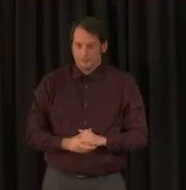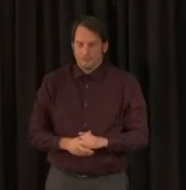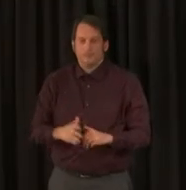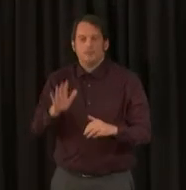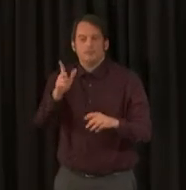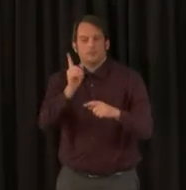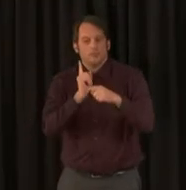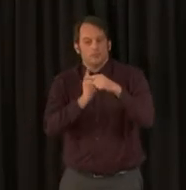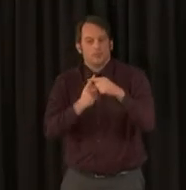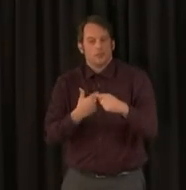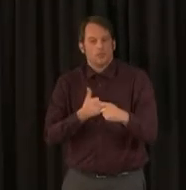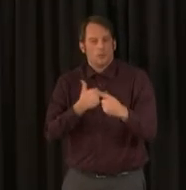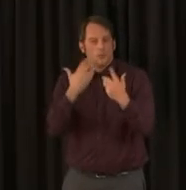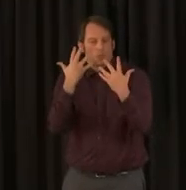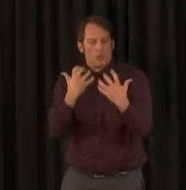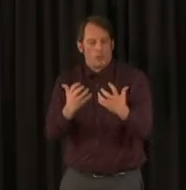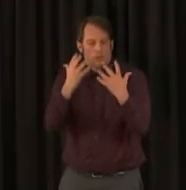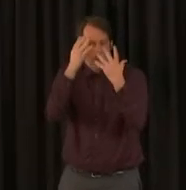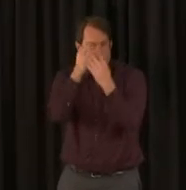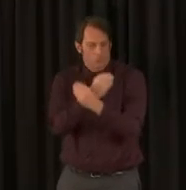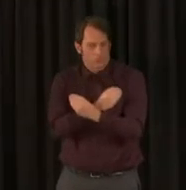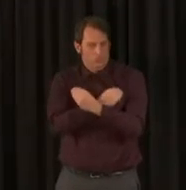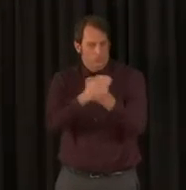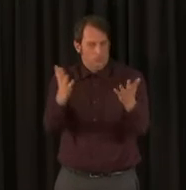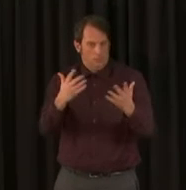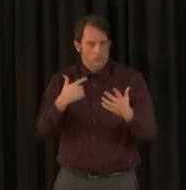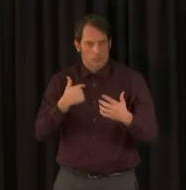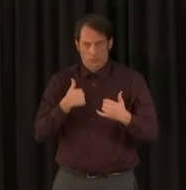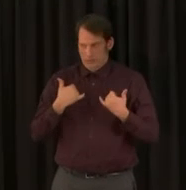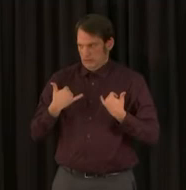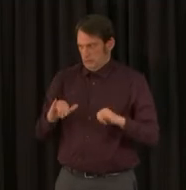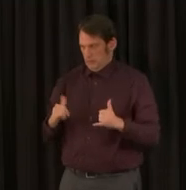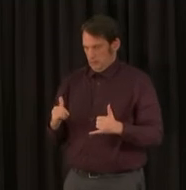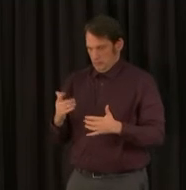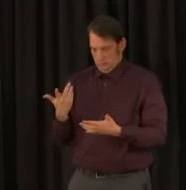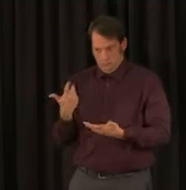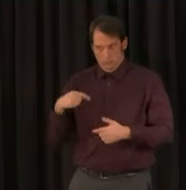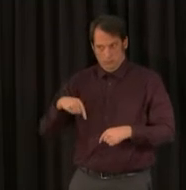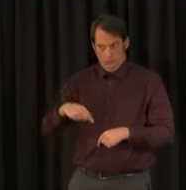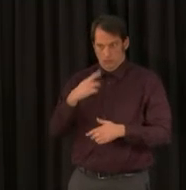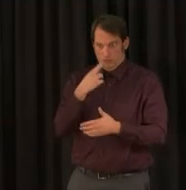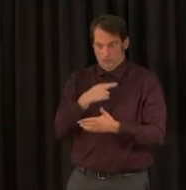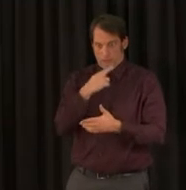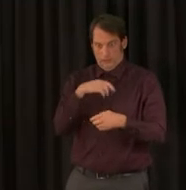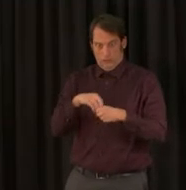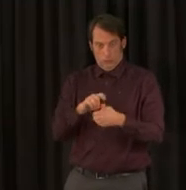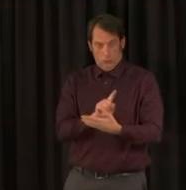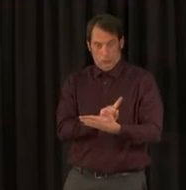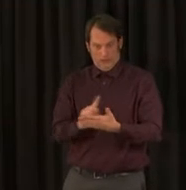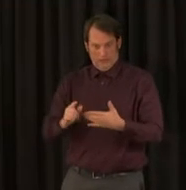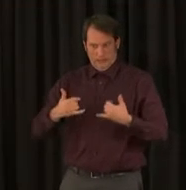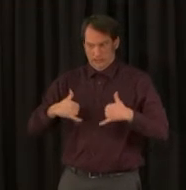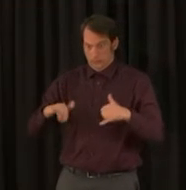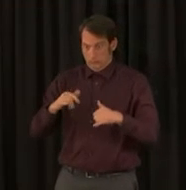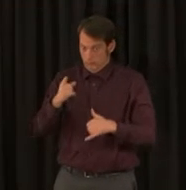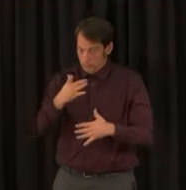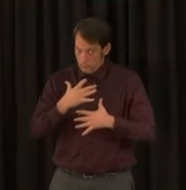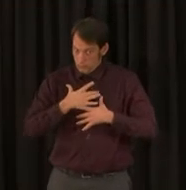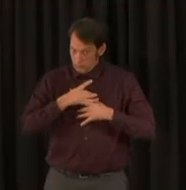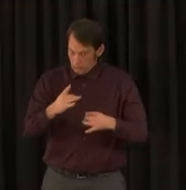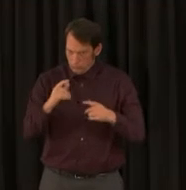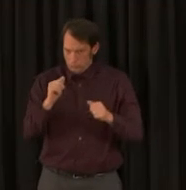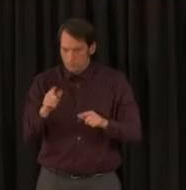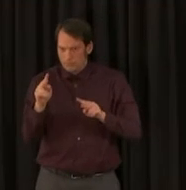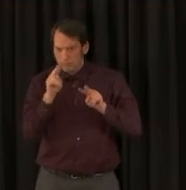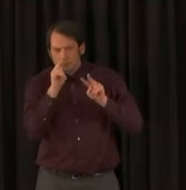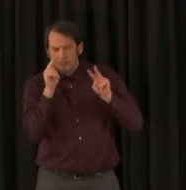to let folks know that we're still in Restaurant Week. If you're interested in participating in Restaurant Week, you can check out